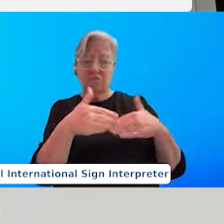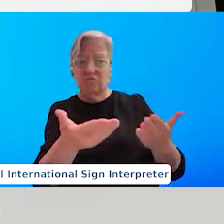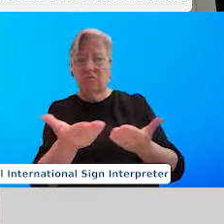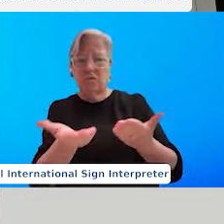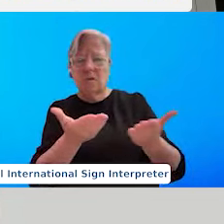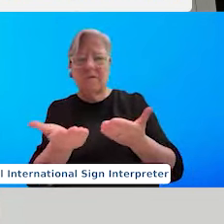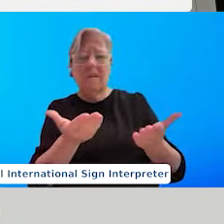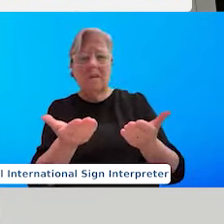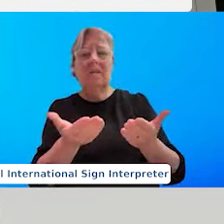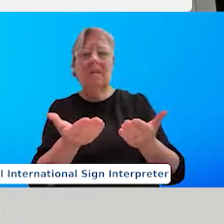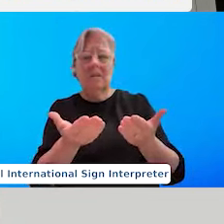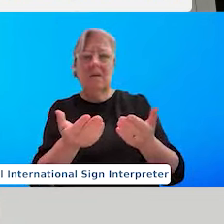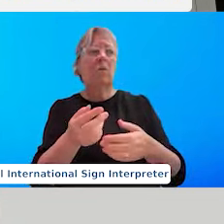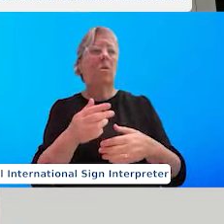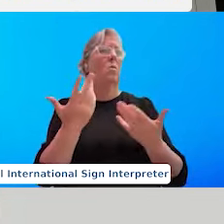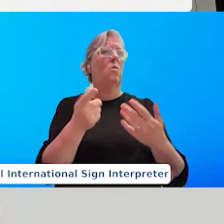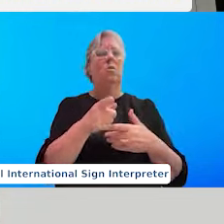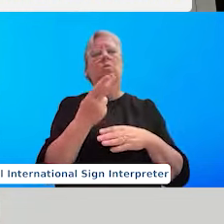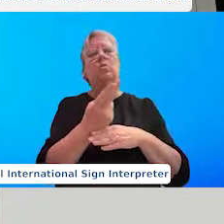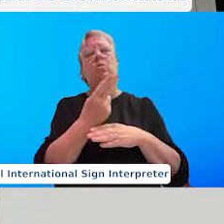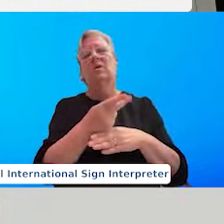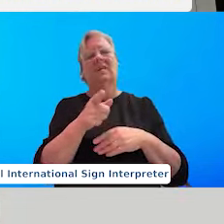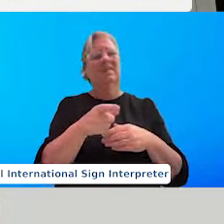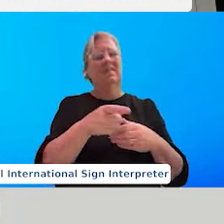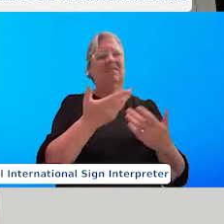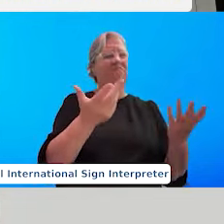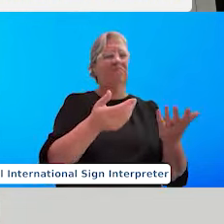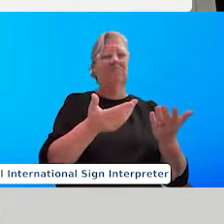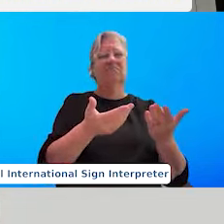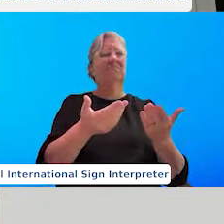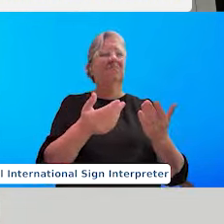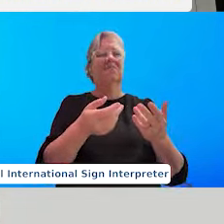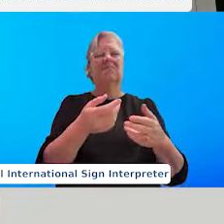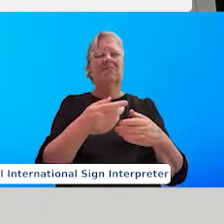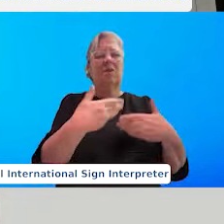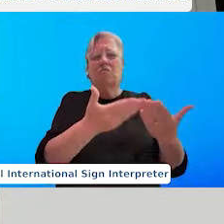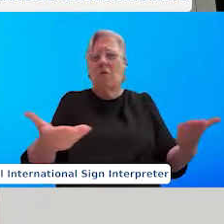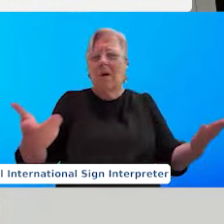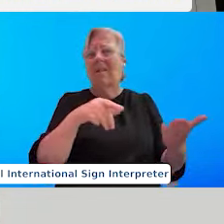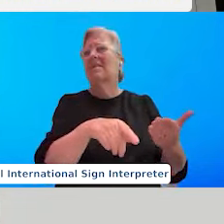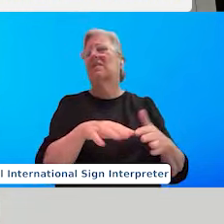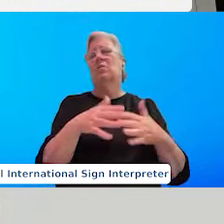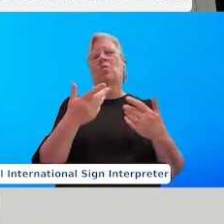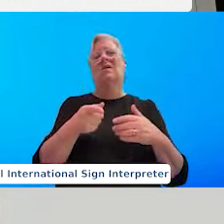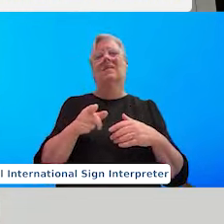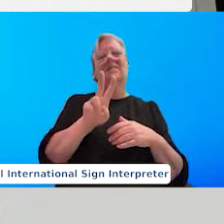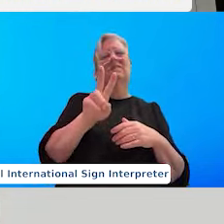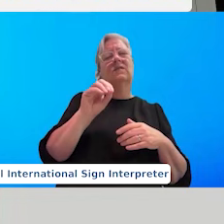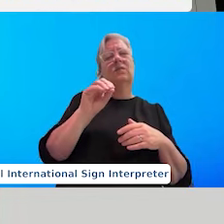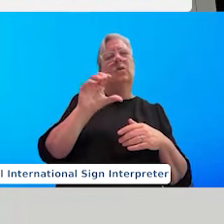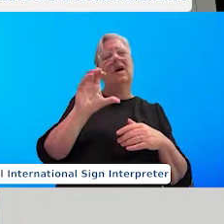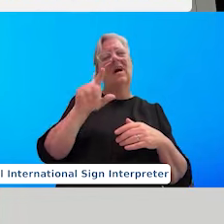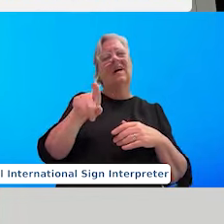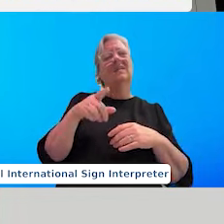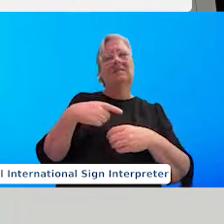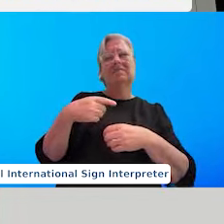disabilities. And if they want to hire, they want to pay, we have another option for them, which is the concession. They